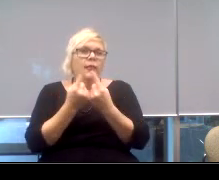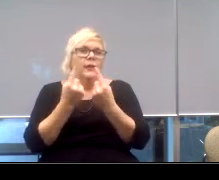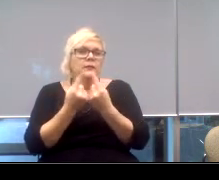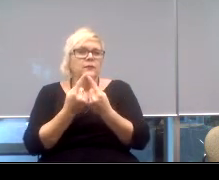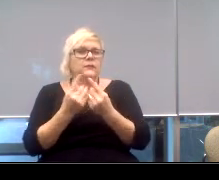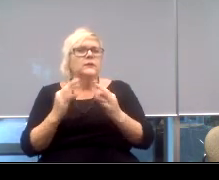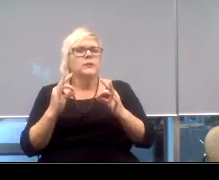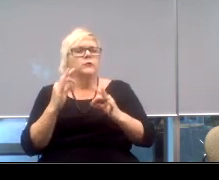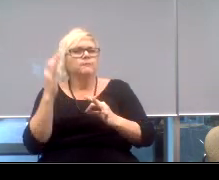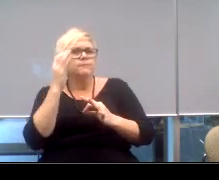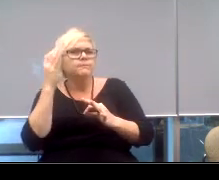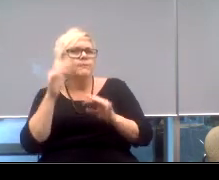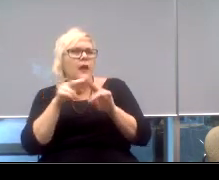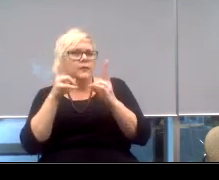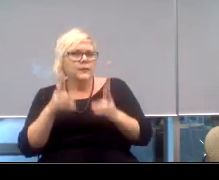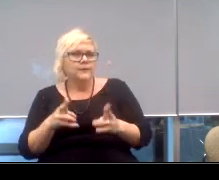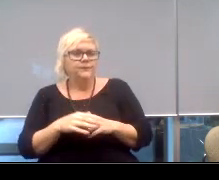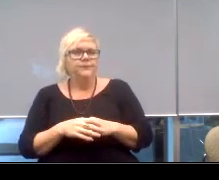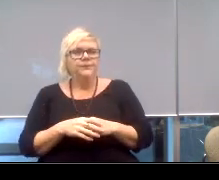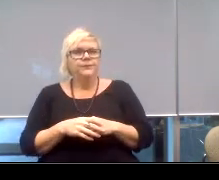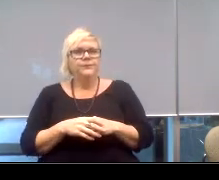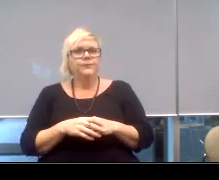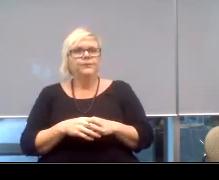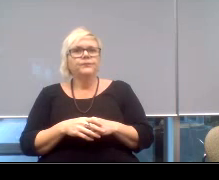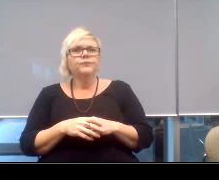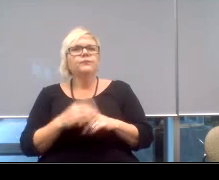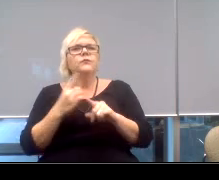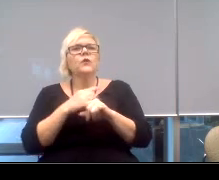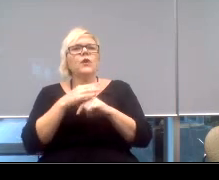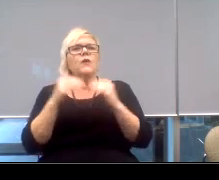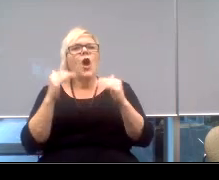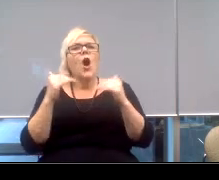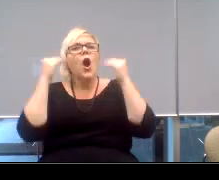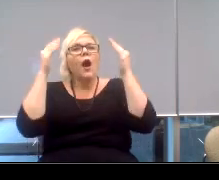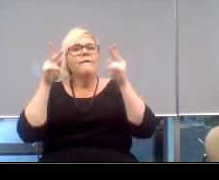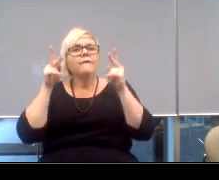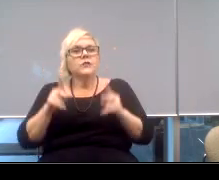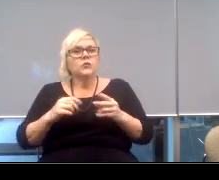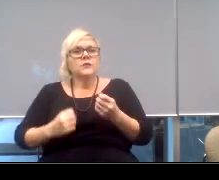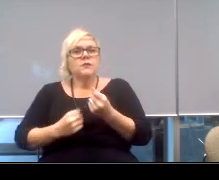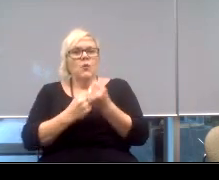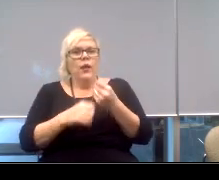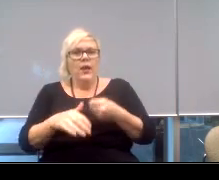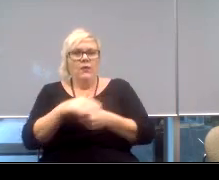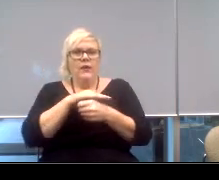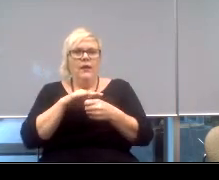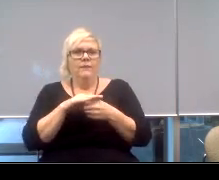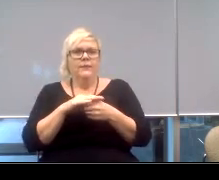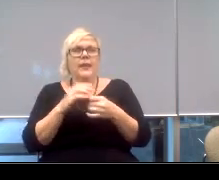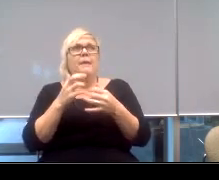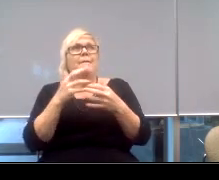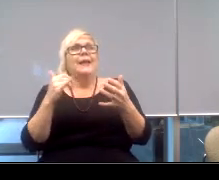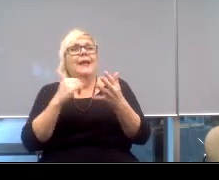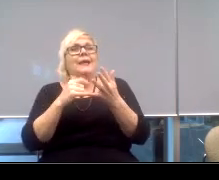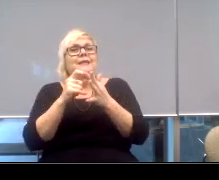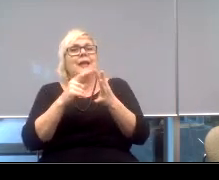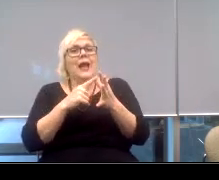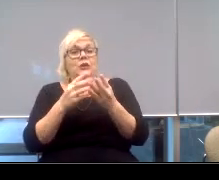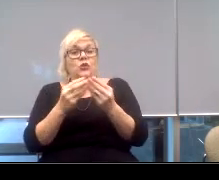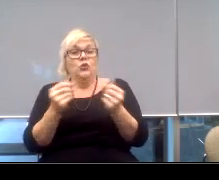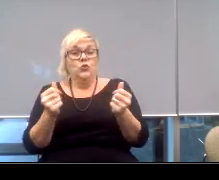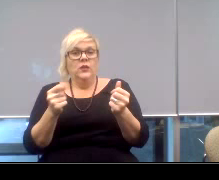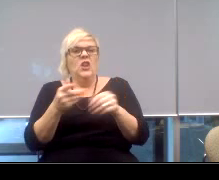Let's look at the high physical support area. It's prescribed that many SDA solution, this is